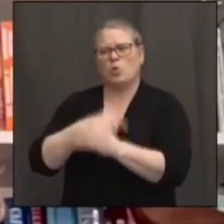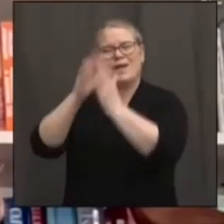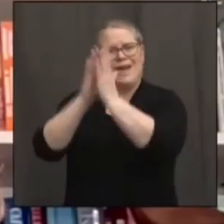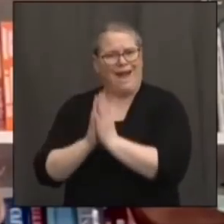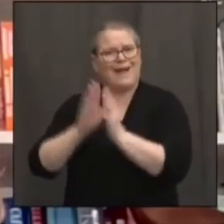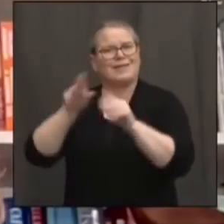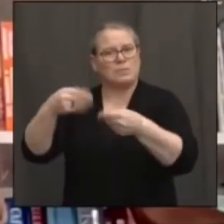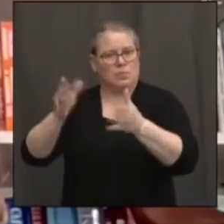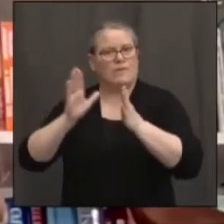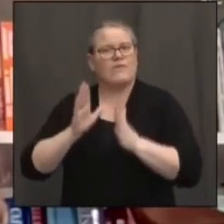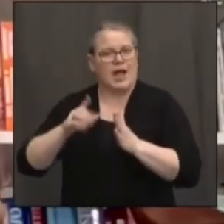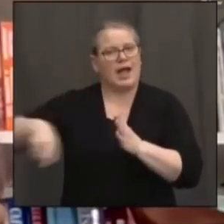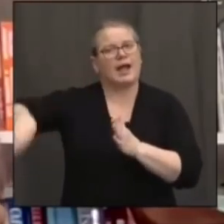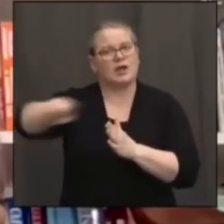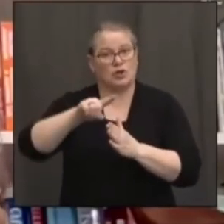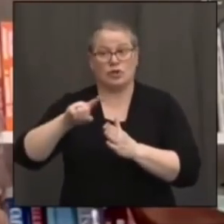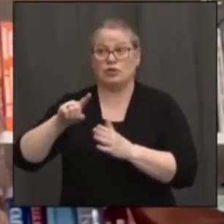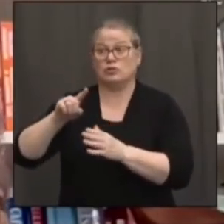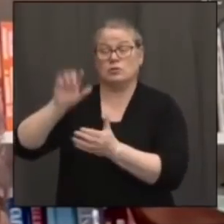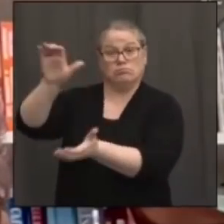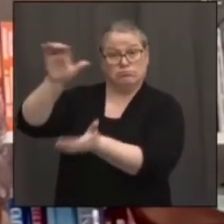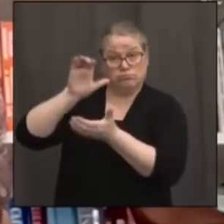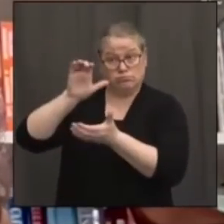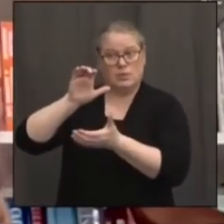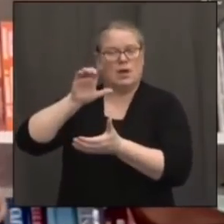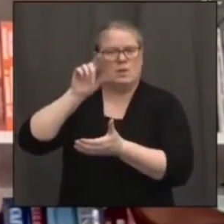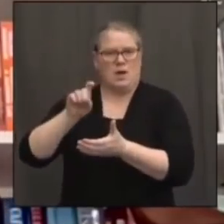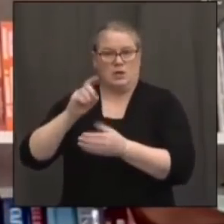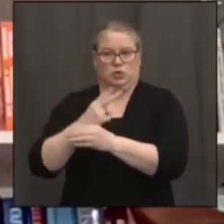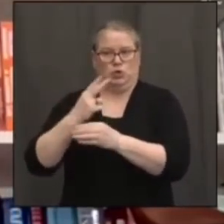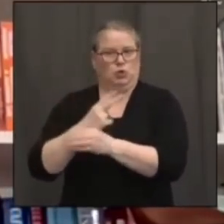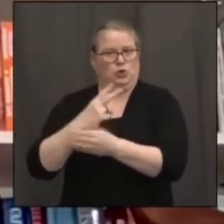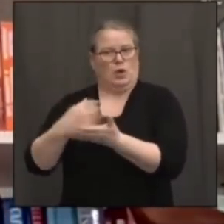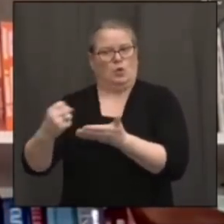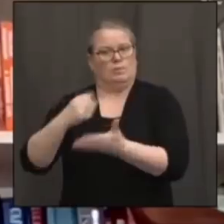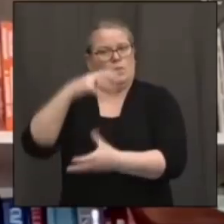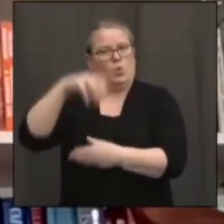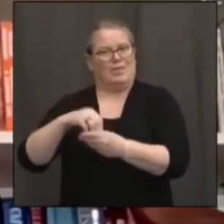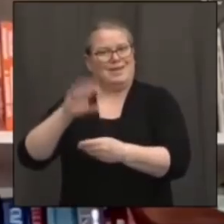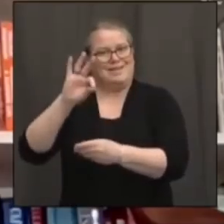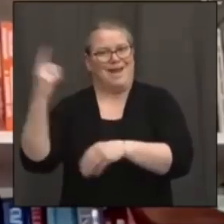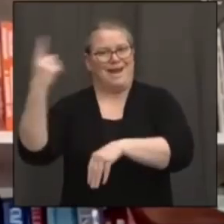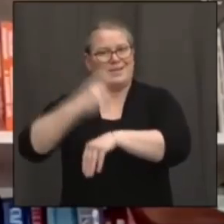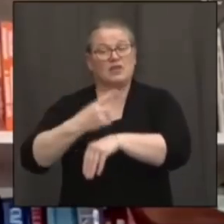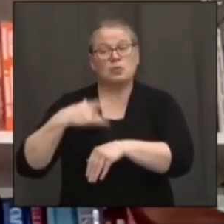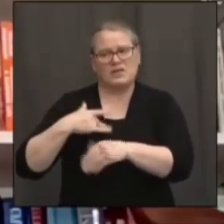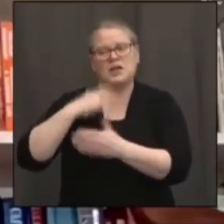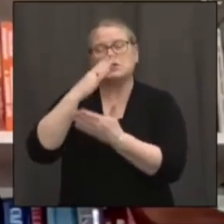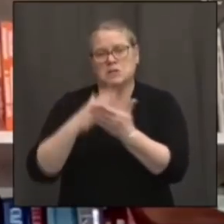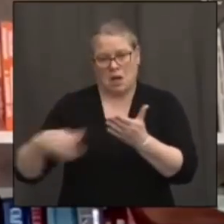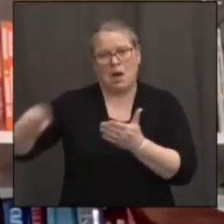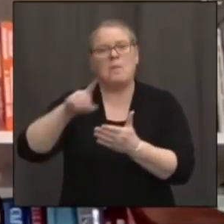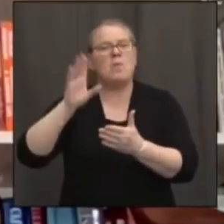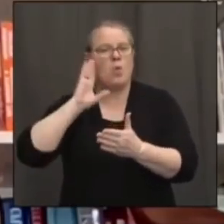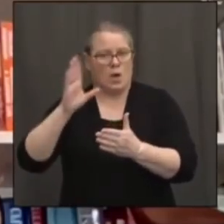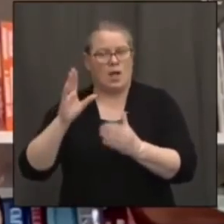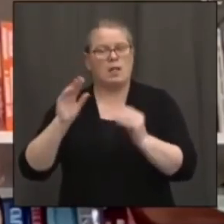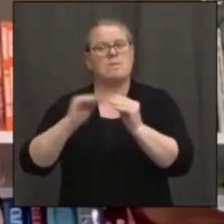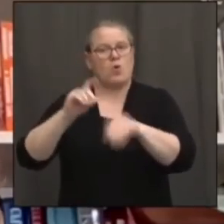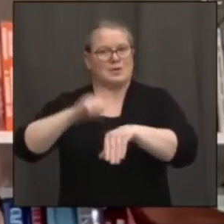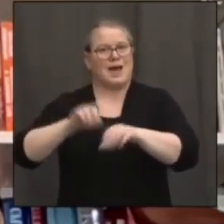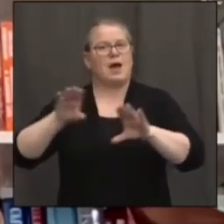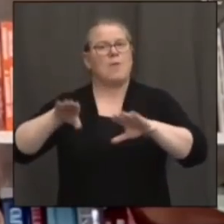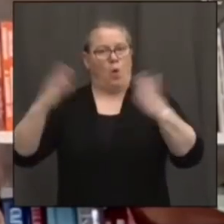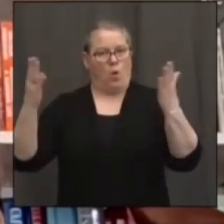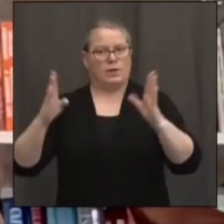do anticipate that some of them may be expanding either weekend or evening or both to get all of the doses used